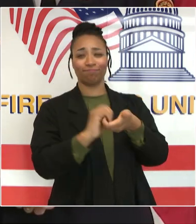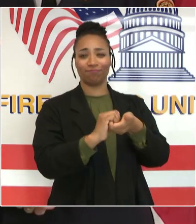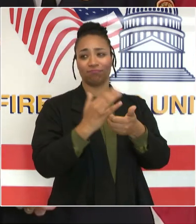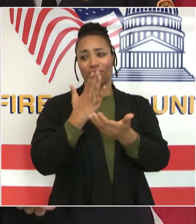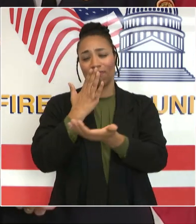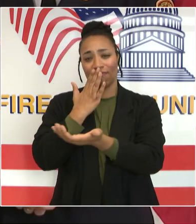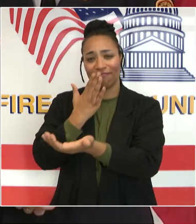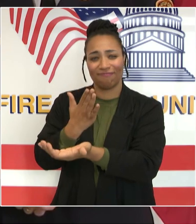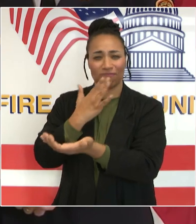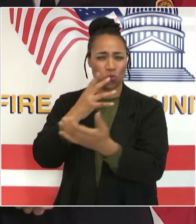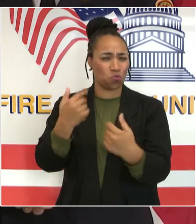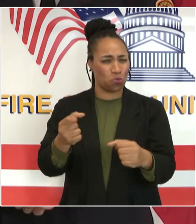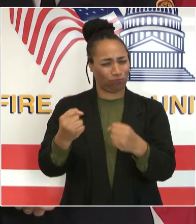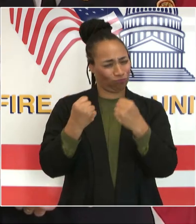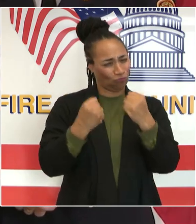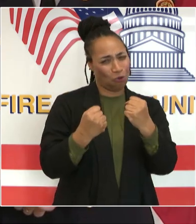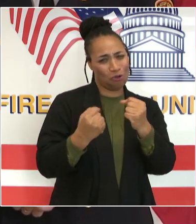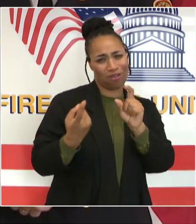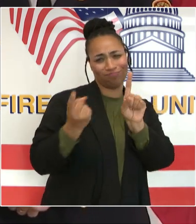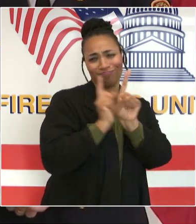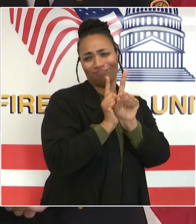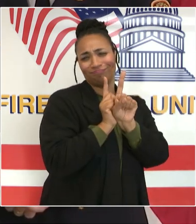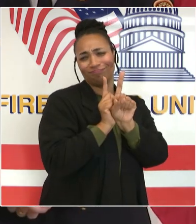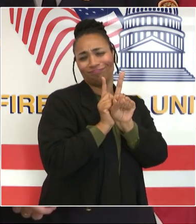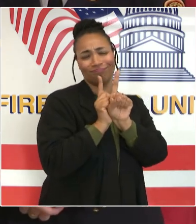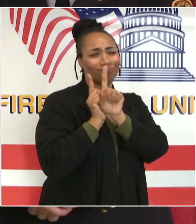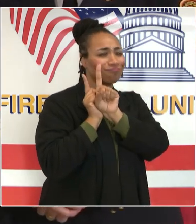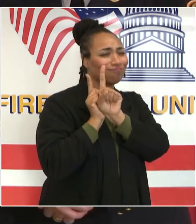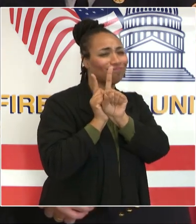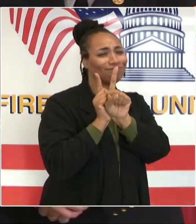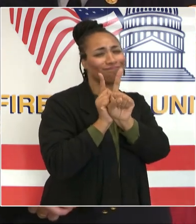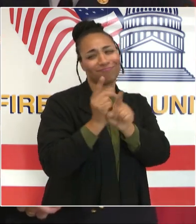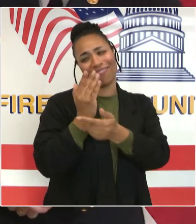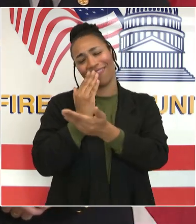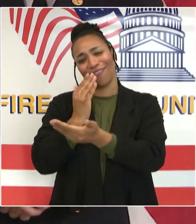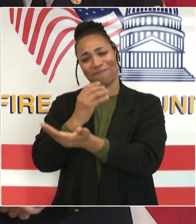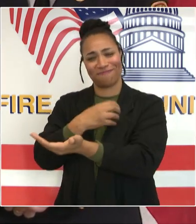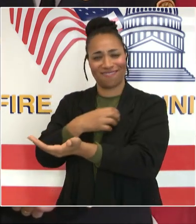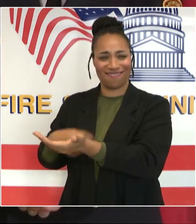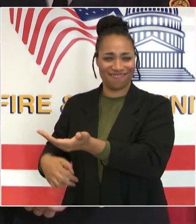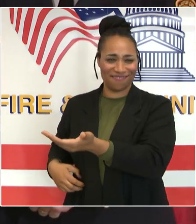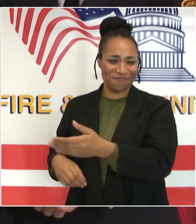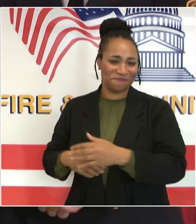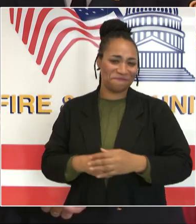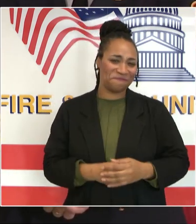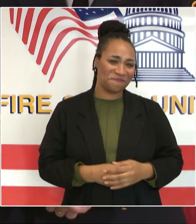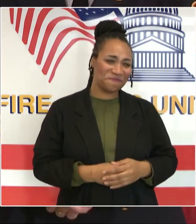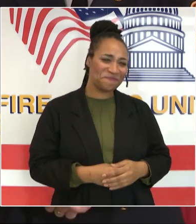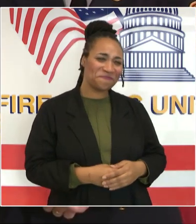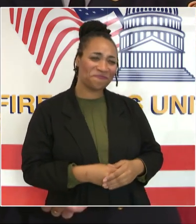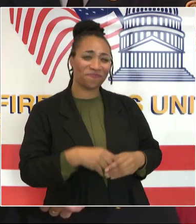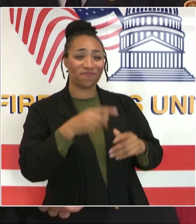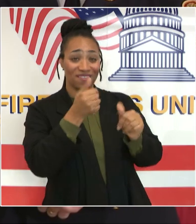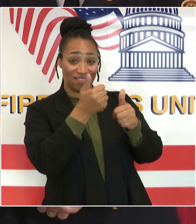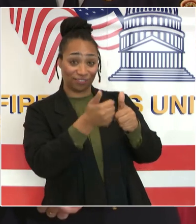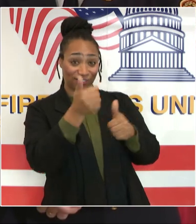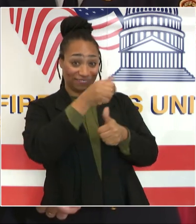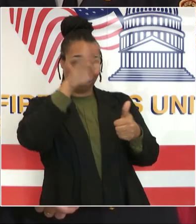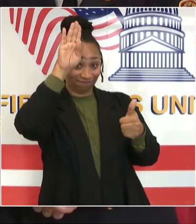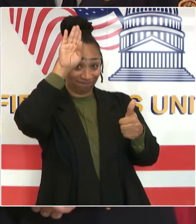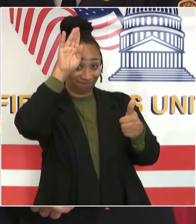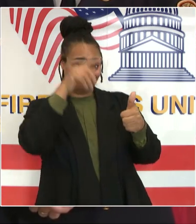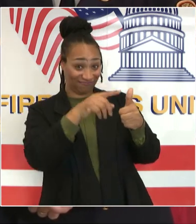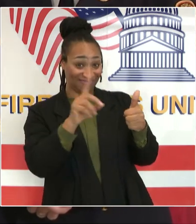most visible champions. So thank you, Madam Mayor. Appreciate you. I'd also like to thank and recognize Chief Donnelly and the DC Fire and